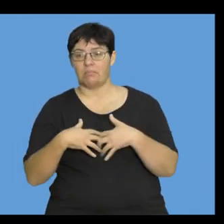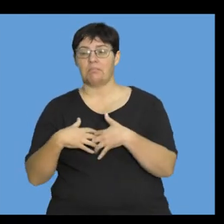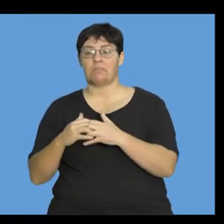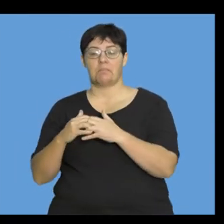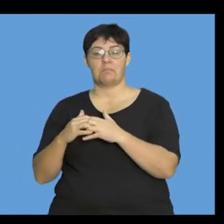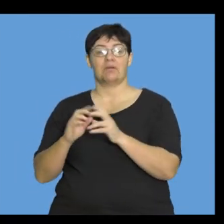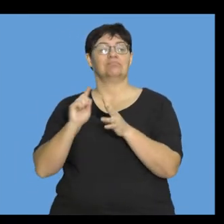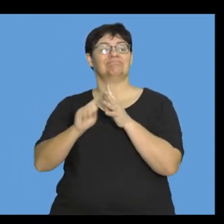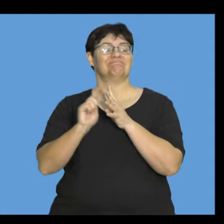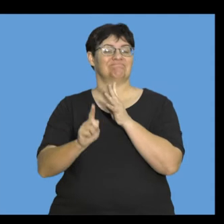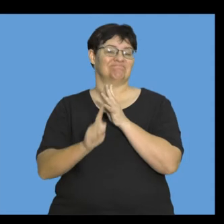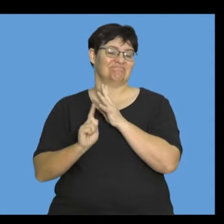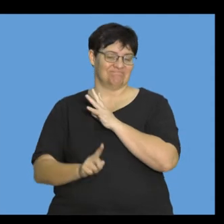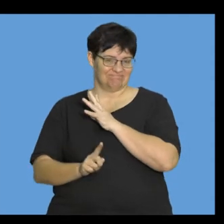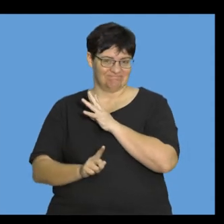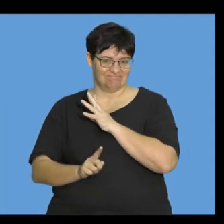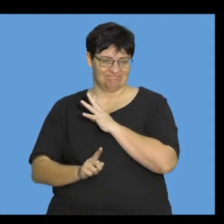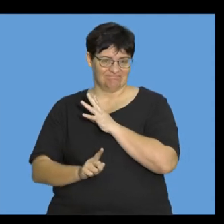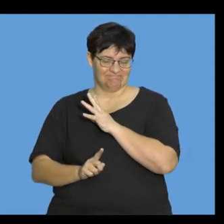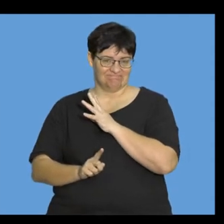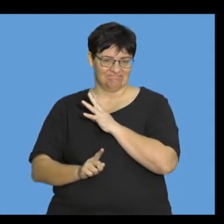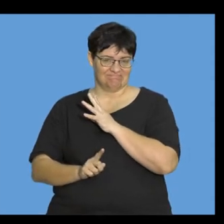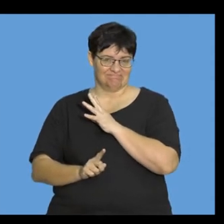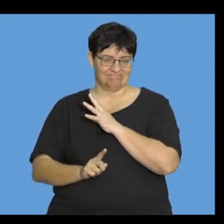make different